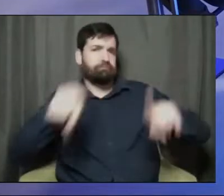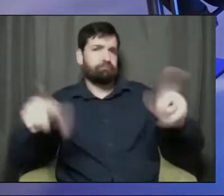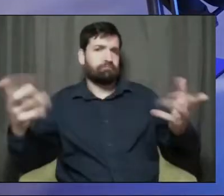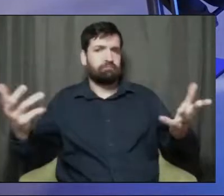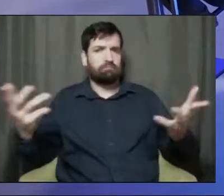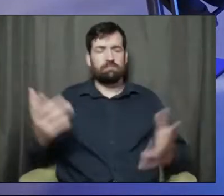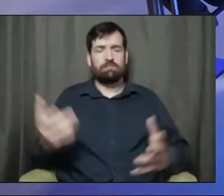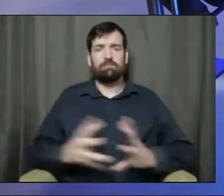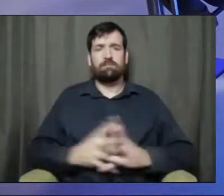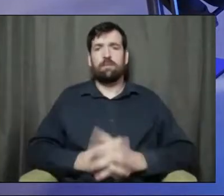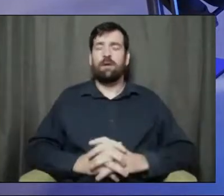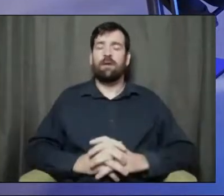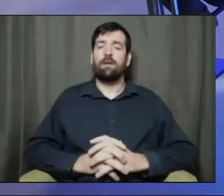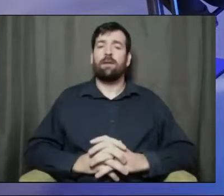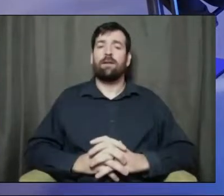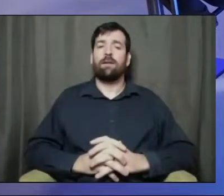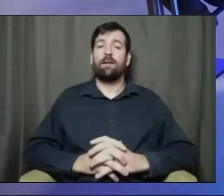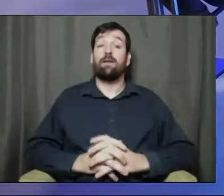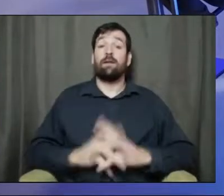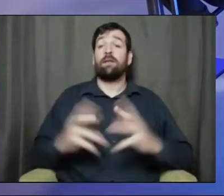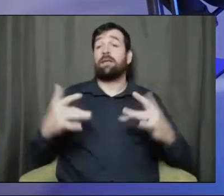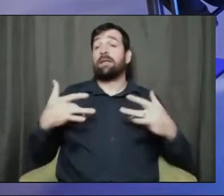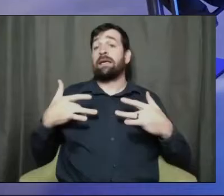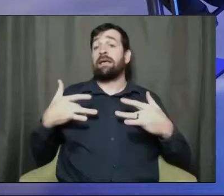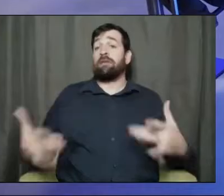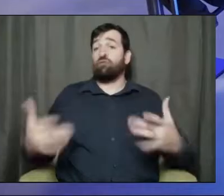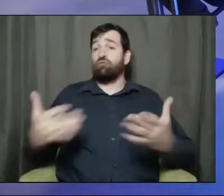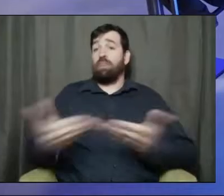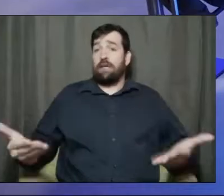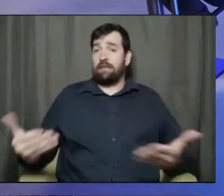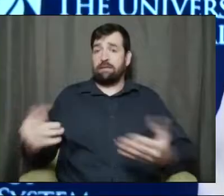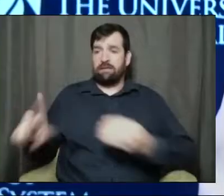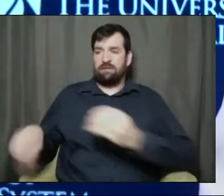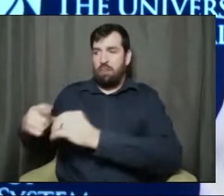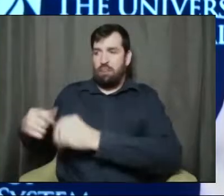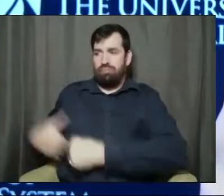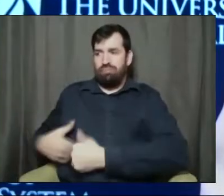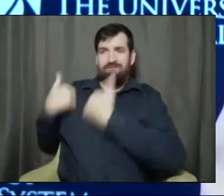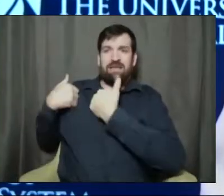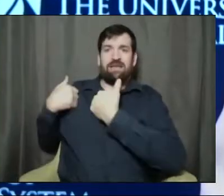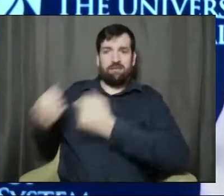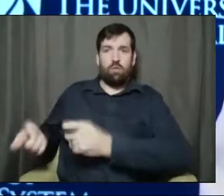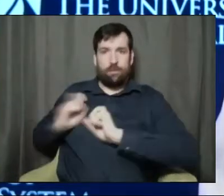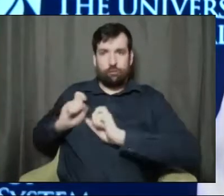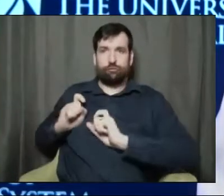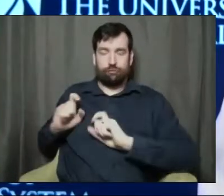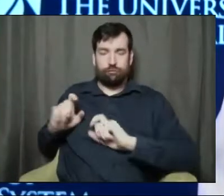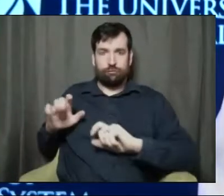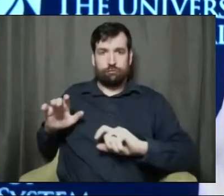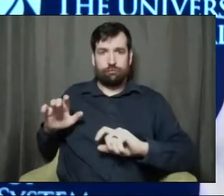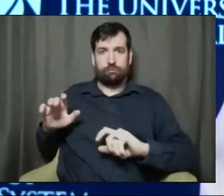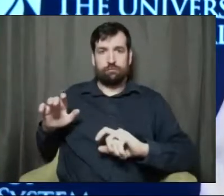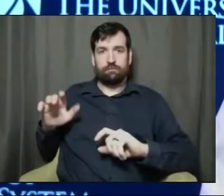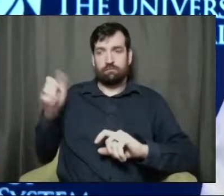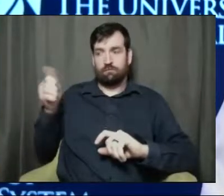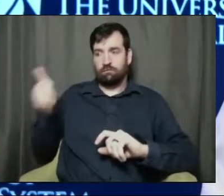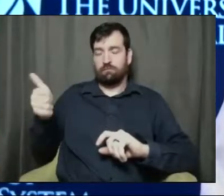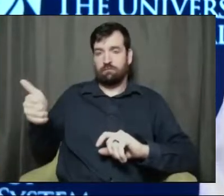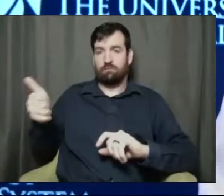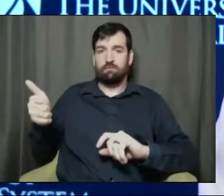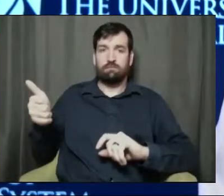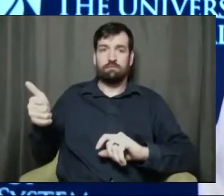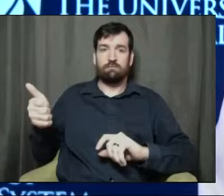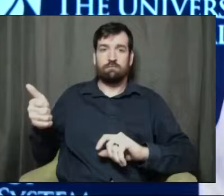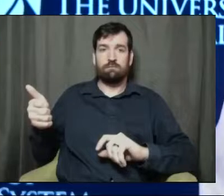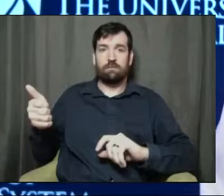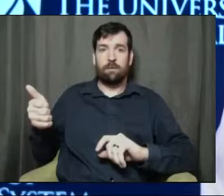know, the conventional things that we usually say about living donation is that a living donor kidney will